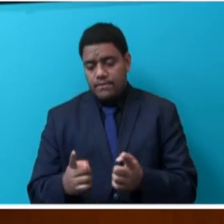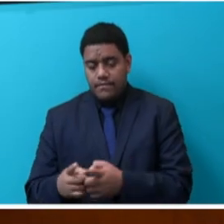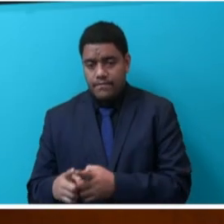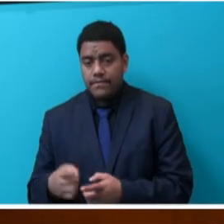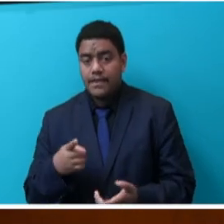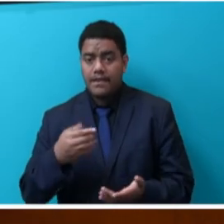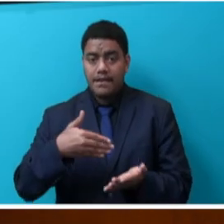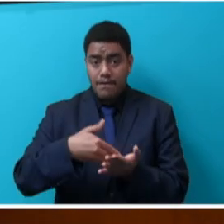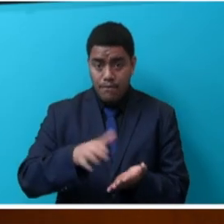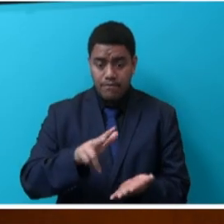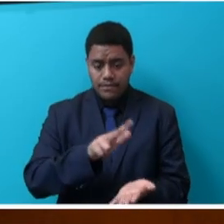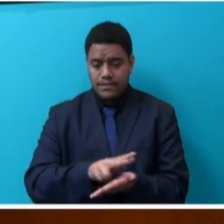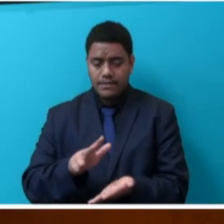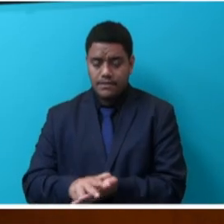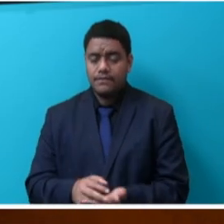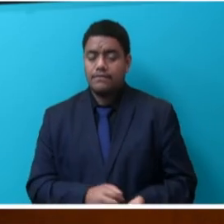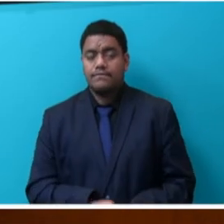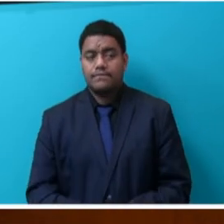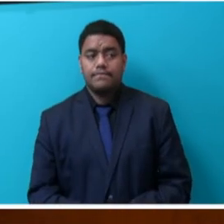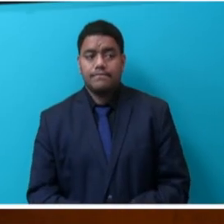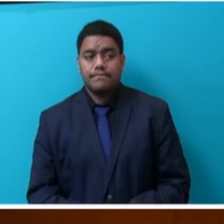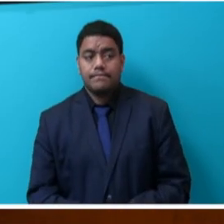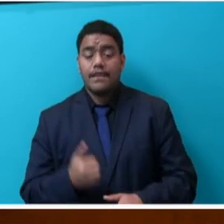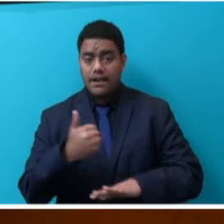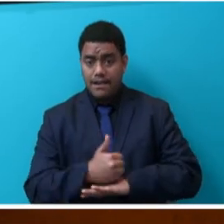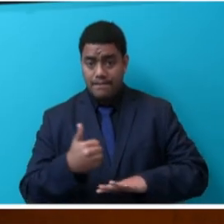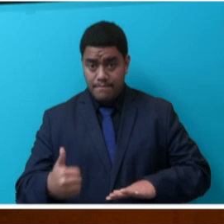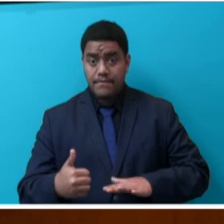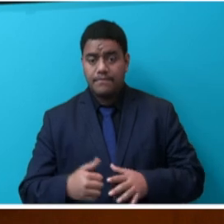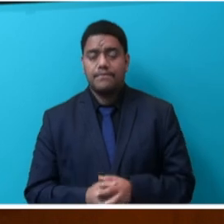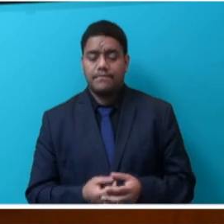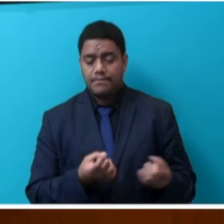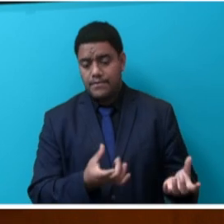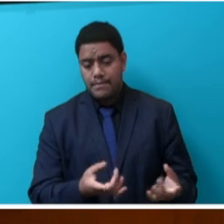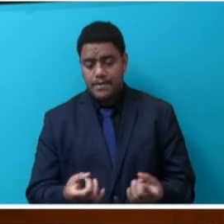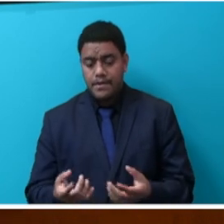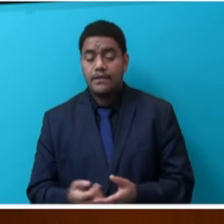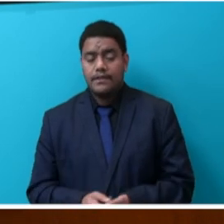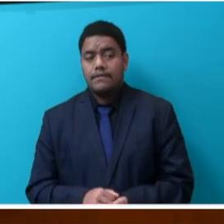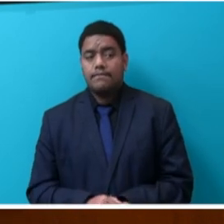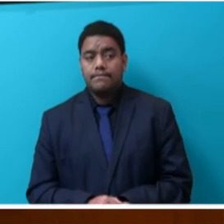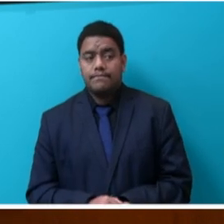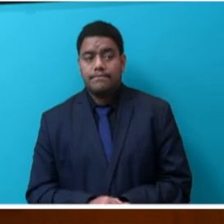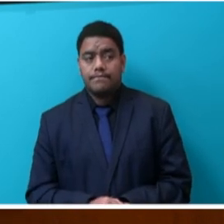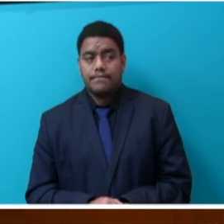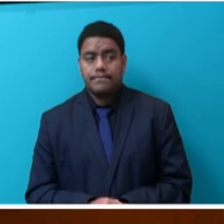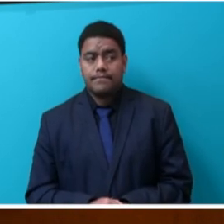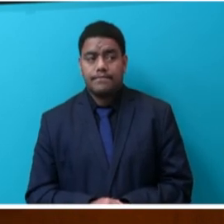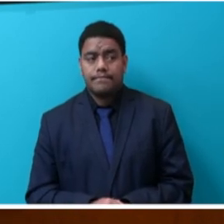approval in order to sign the convention. The government intends to sign the convention at the earliest available